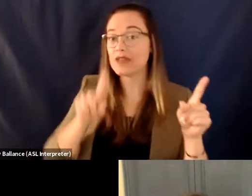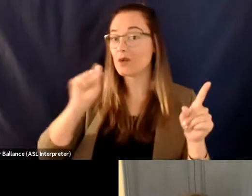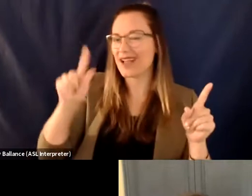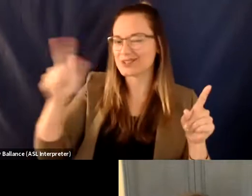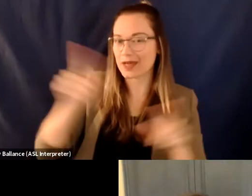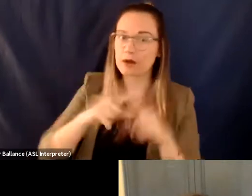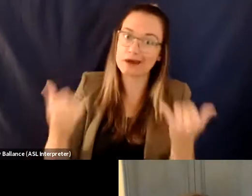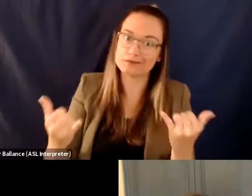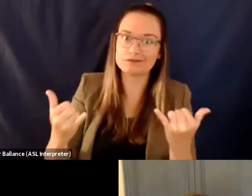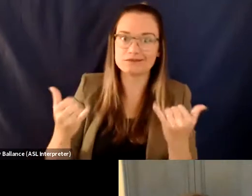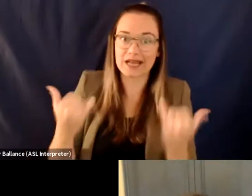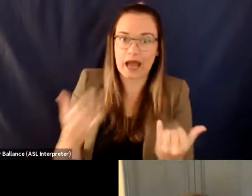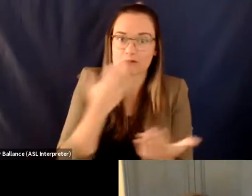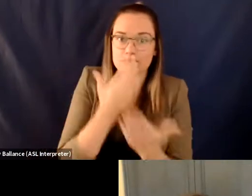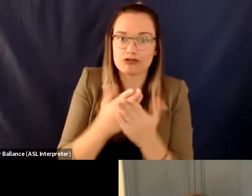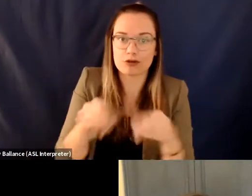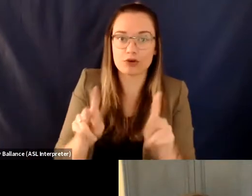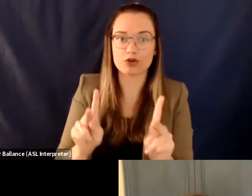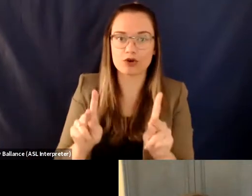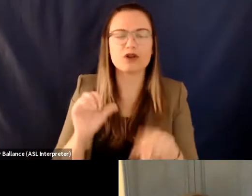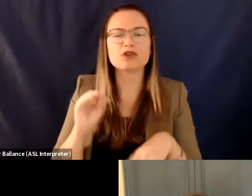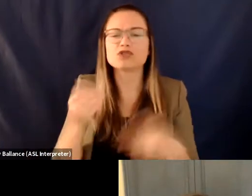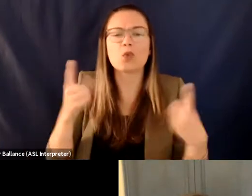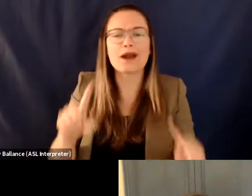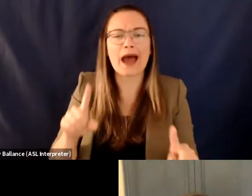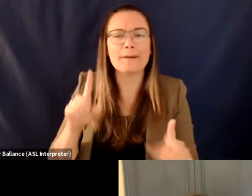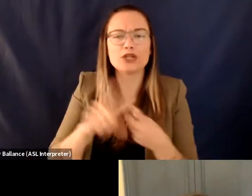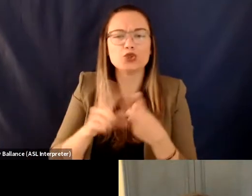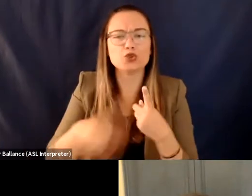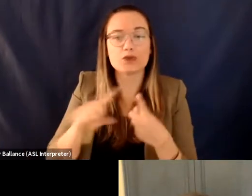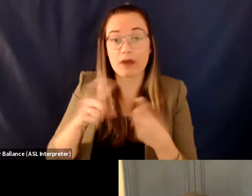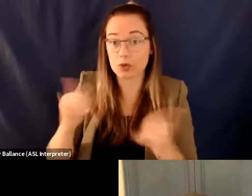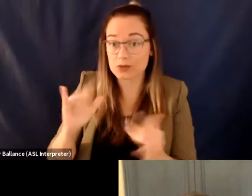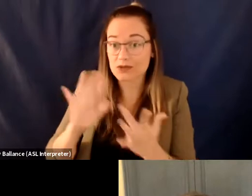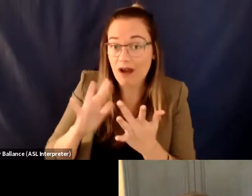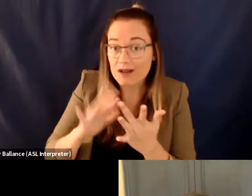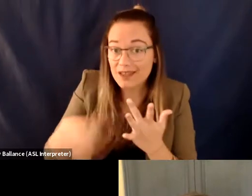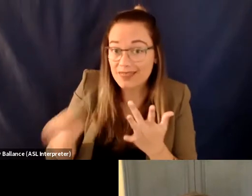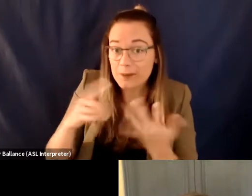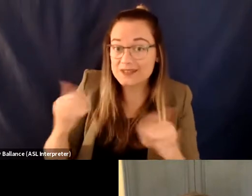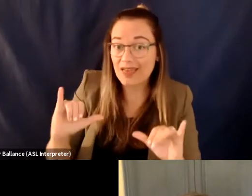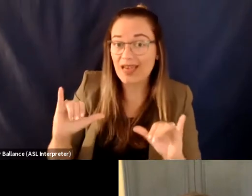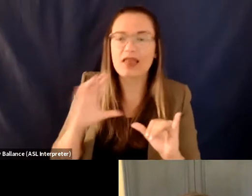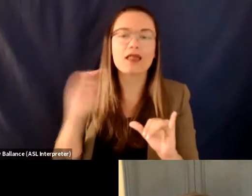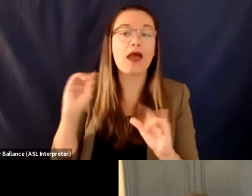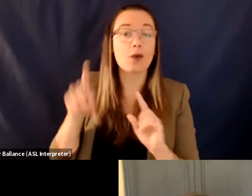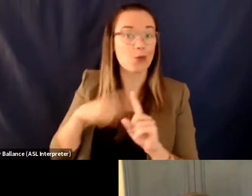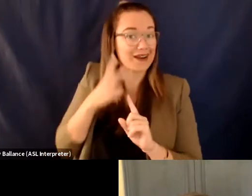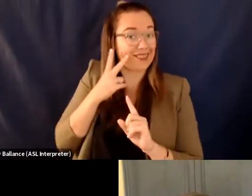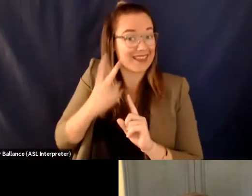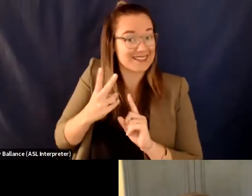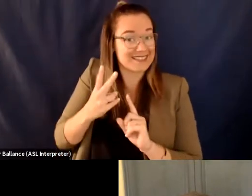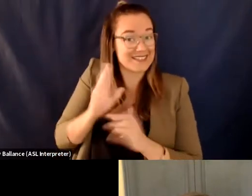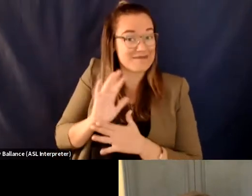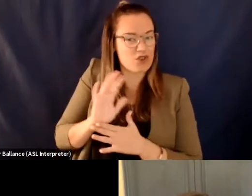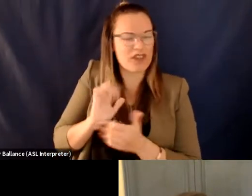do it now. What happened to these guys, and how much are you still in touch with them? And when did they see the movie, and how did they react